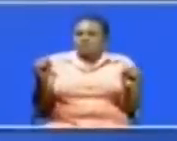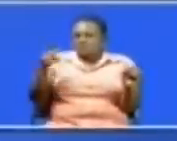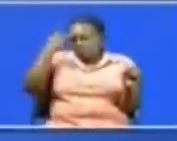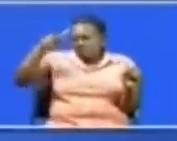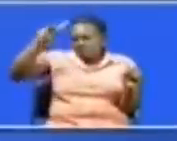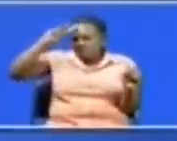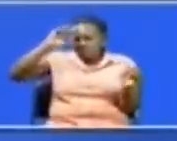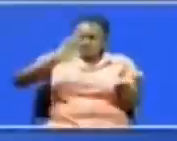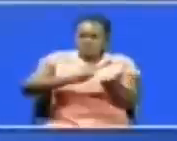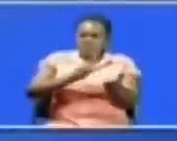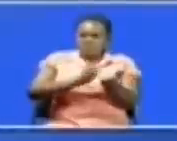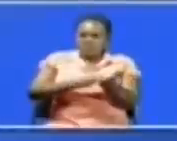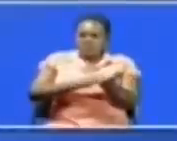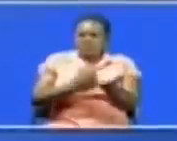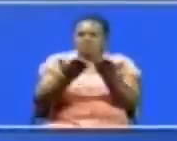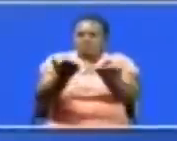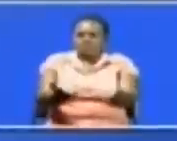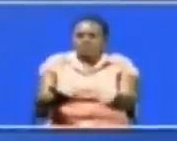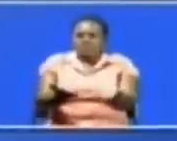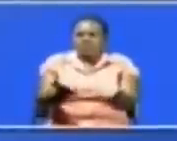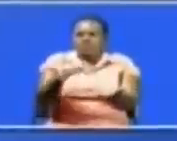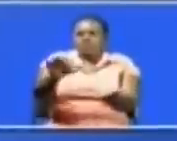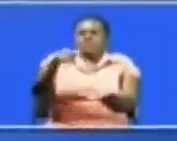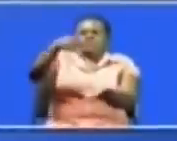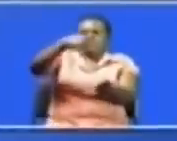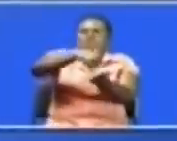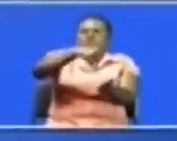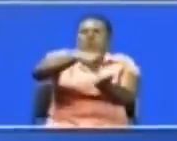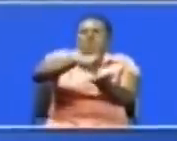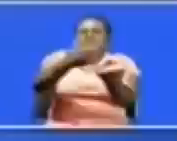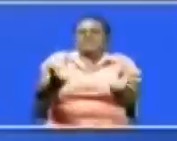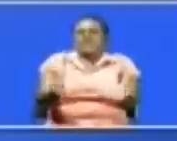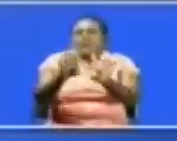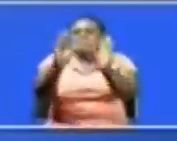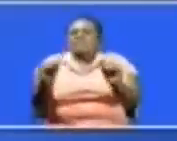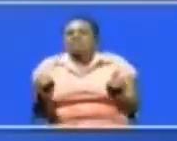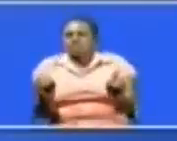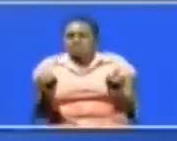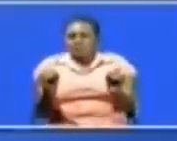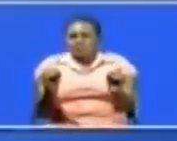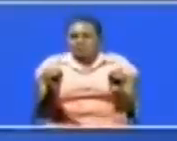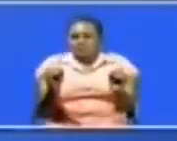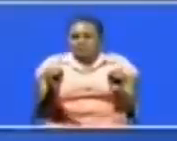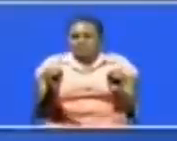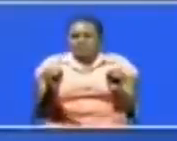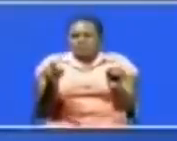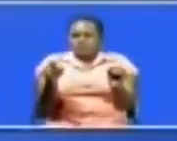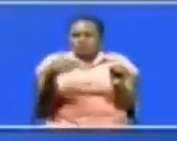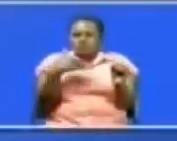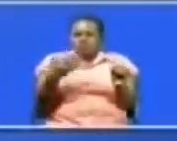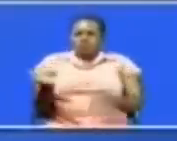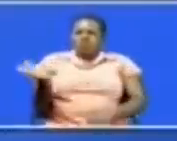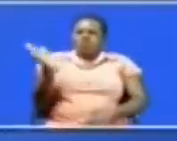policy statement, comes mm-hmm. to the floor, mm-hmm. you already have your matter in the budget. Mm. So that you're not having to